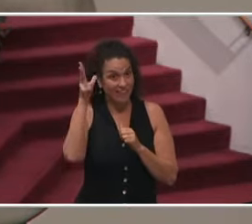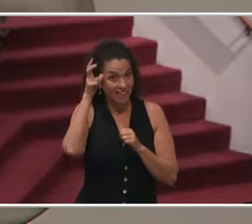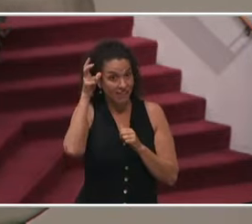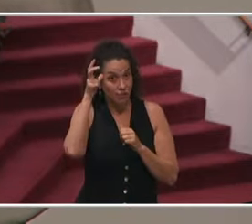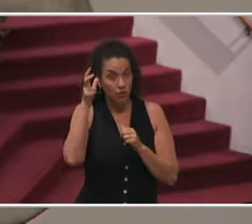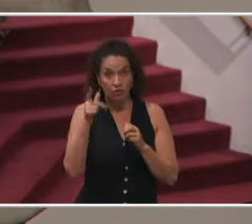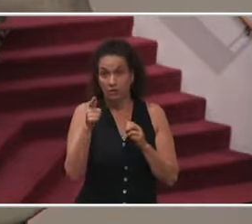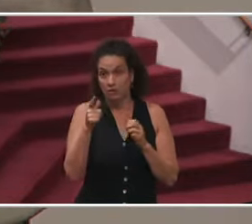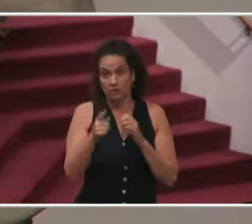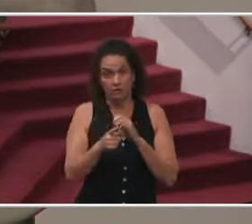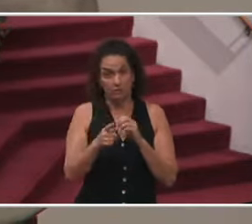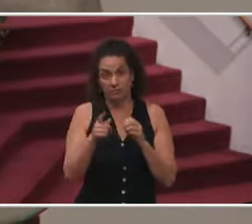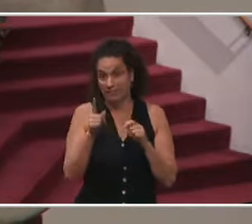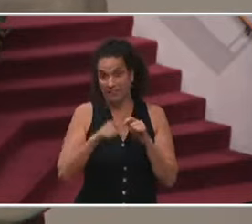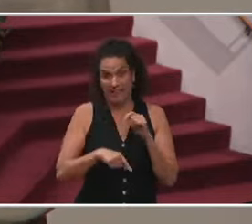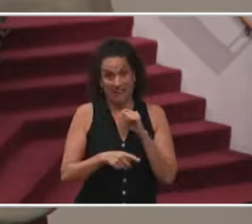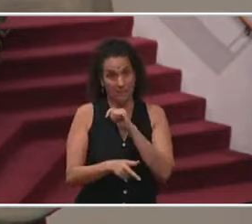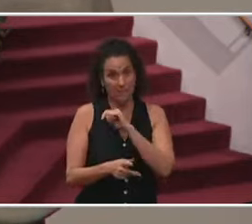any man.